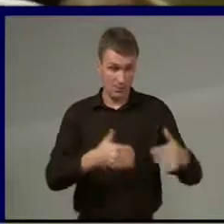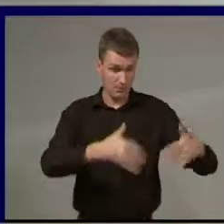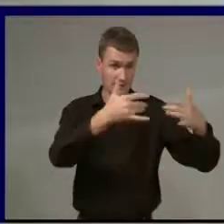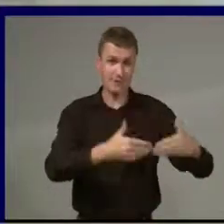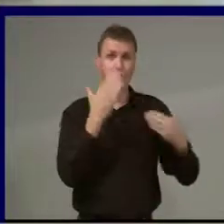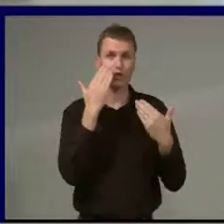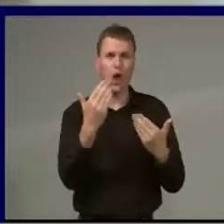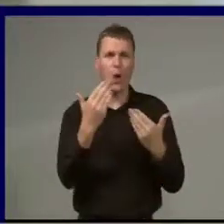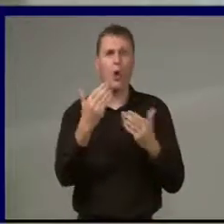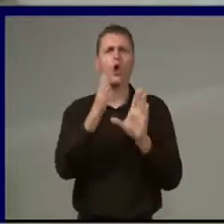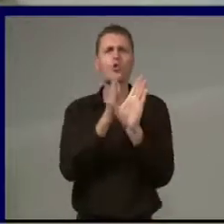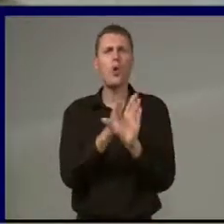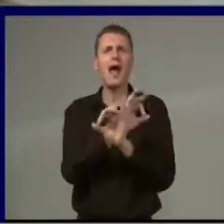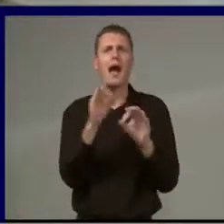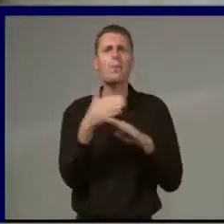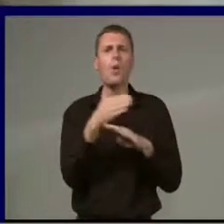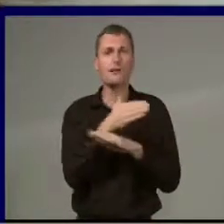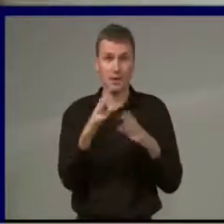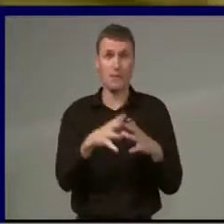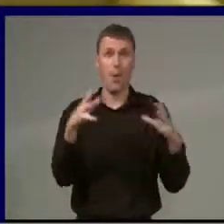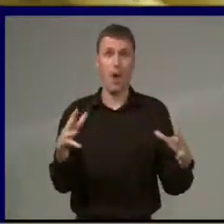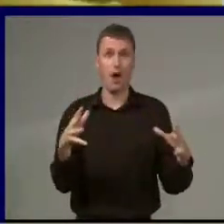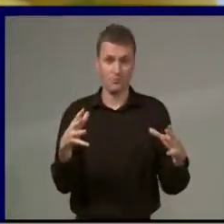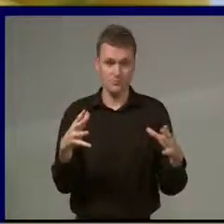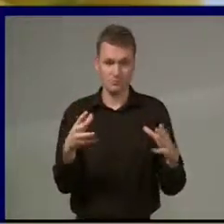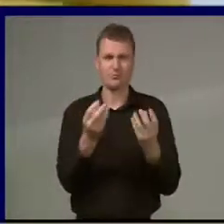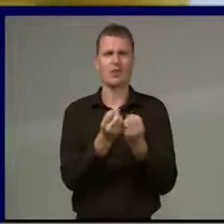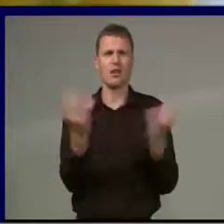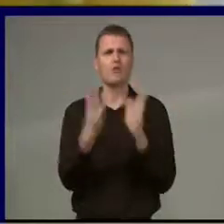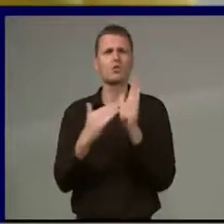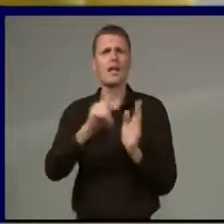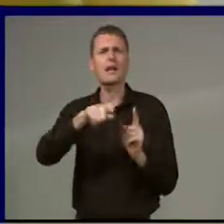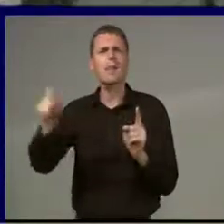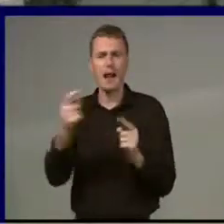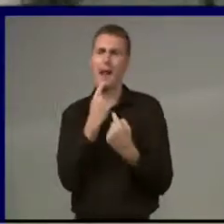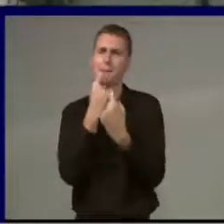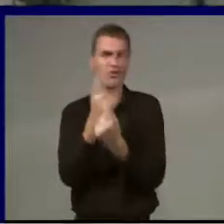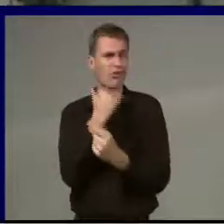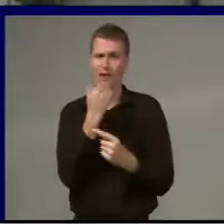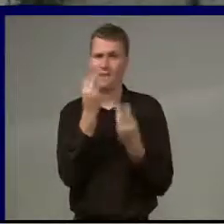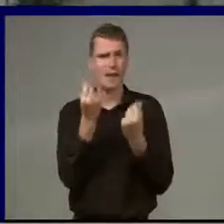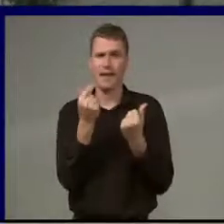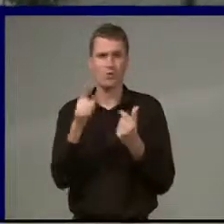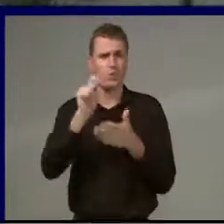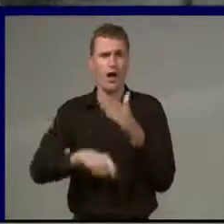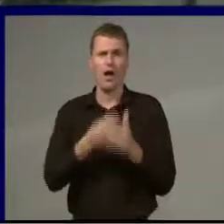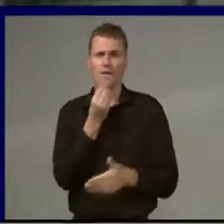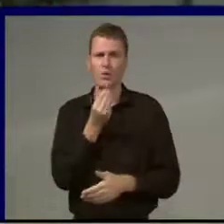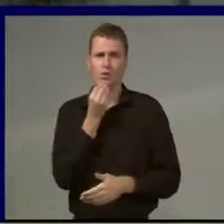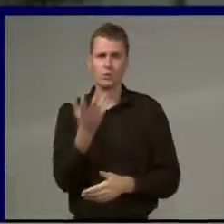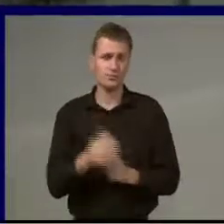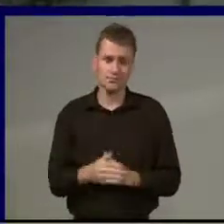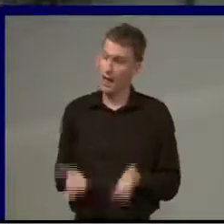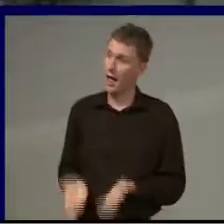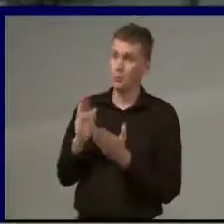up and more New Zealanders admit they don't have enough money to buy food. Well, I think it's up to the parents, isn't it? And